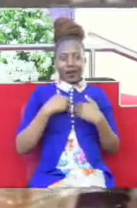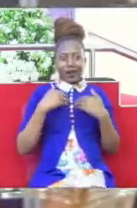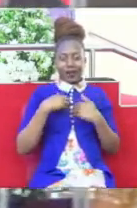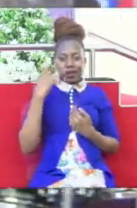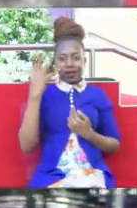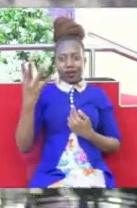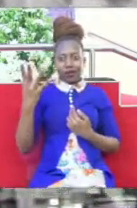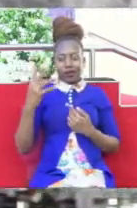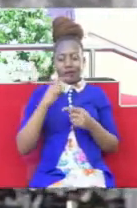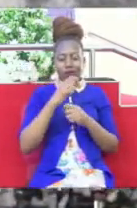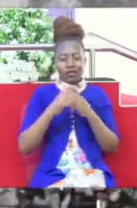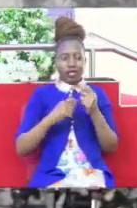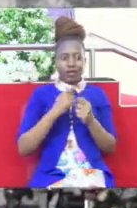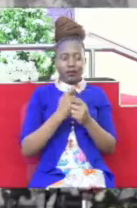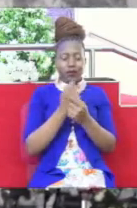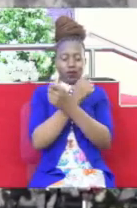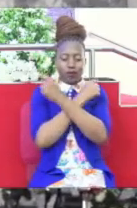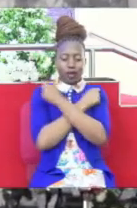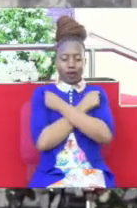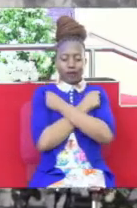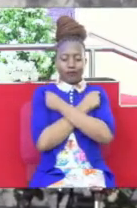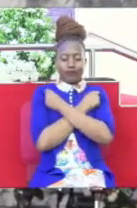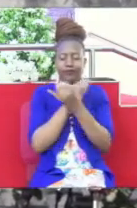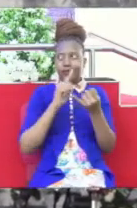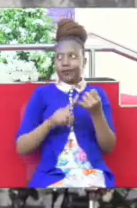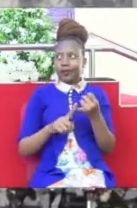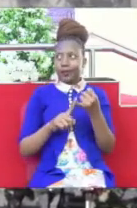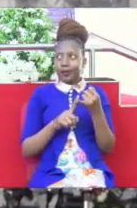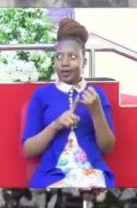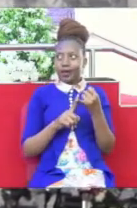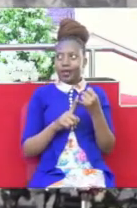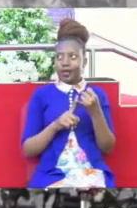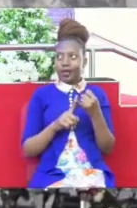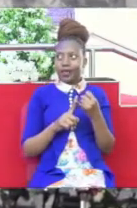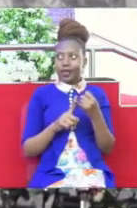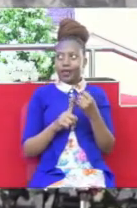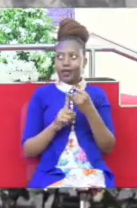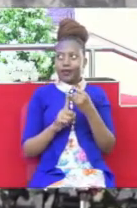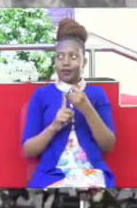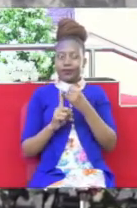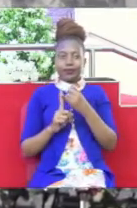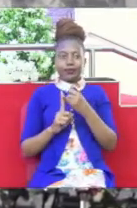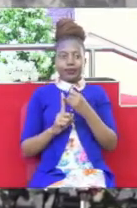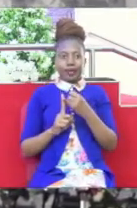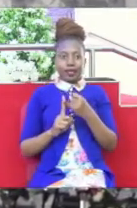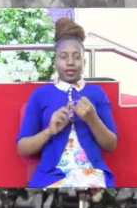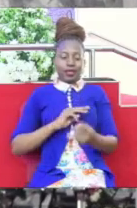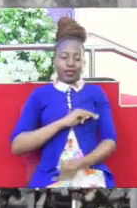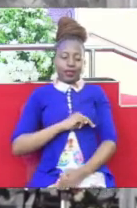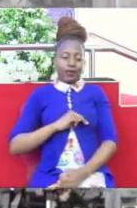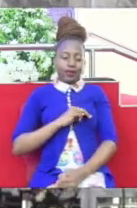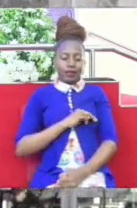nne. Number one, ya kwanza, is family compassion. Ni huruma ama upendo wa